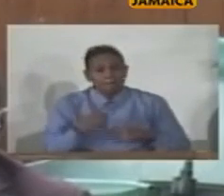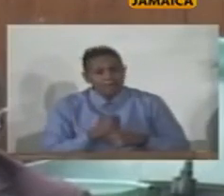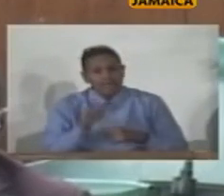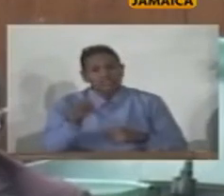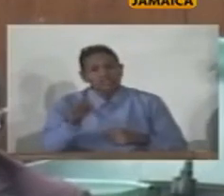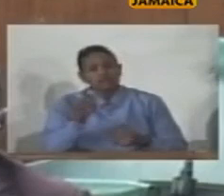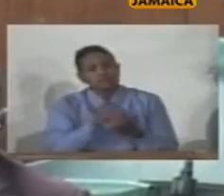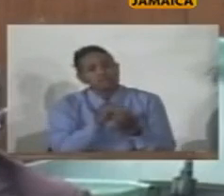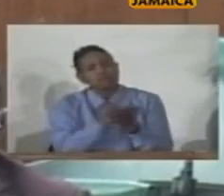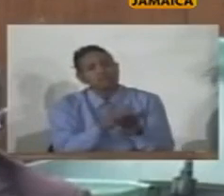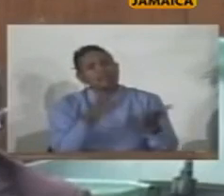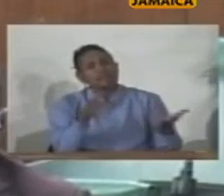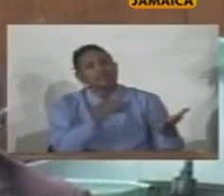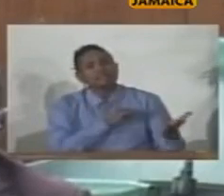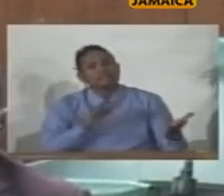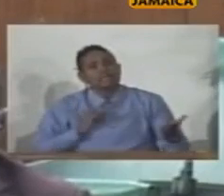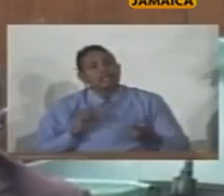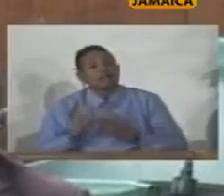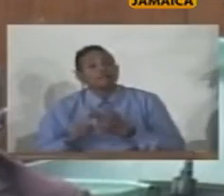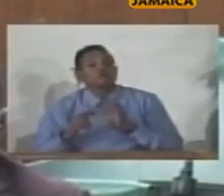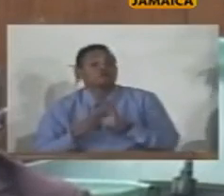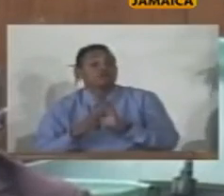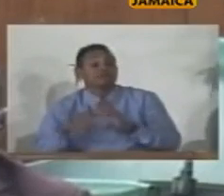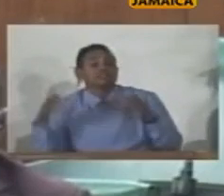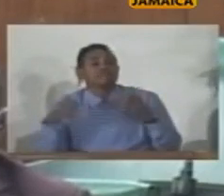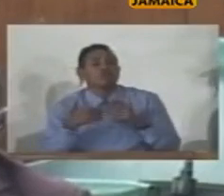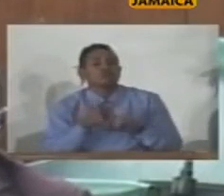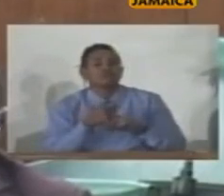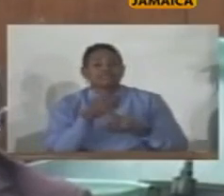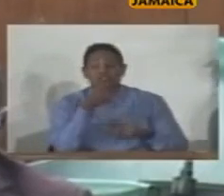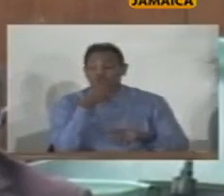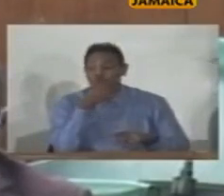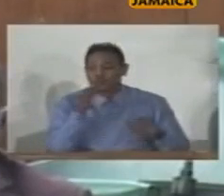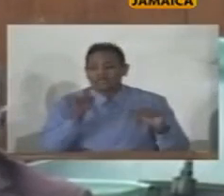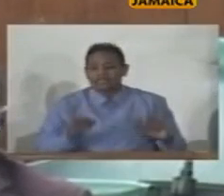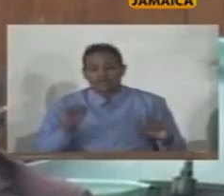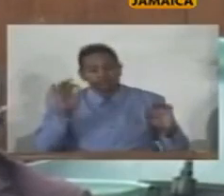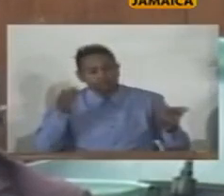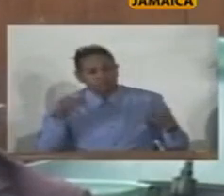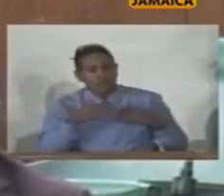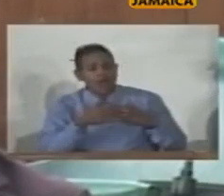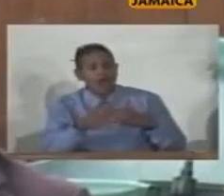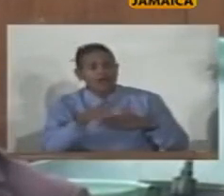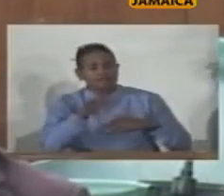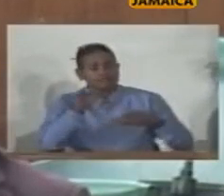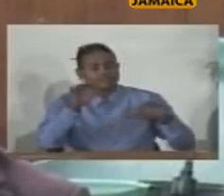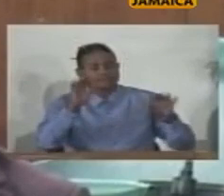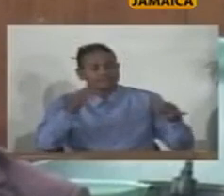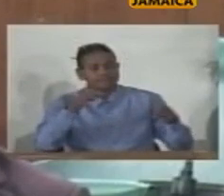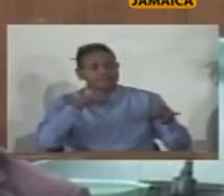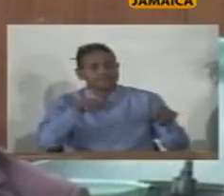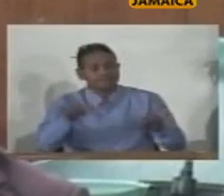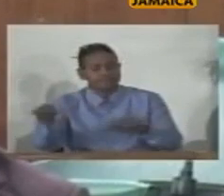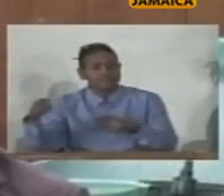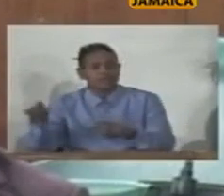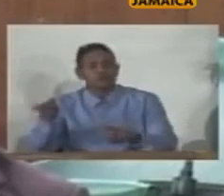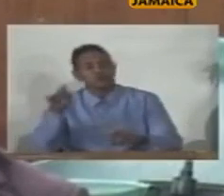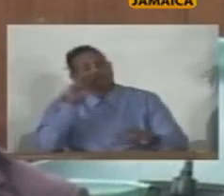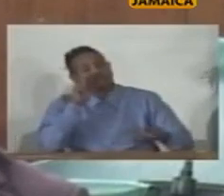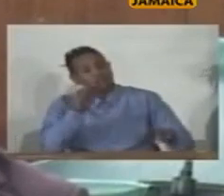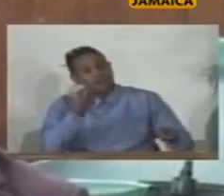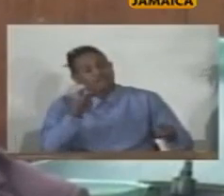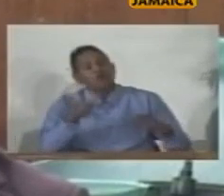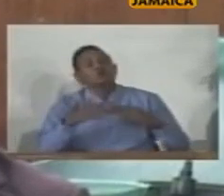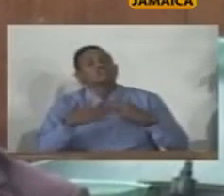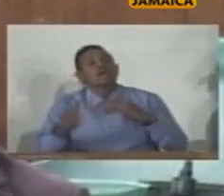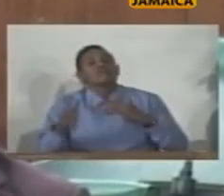before the Senate and House of Representatives as soon as may be after they are made, and shall not continue in force after